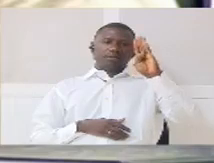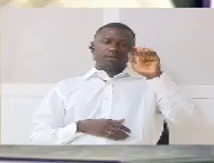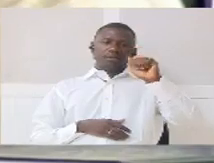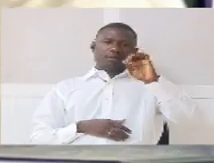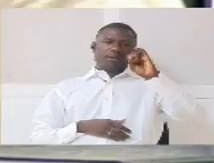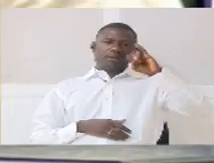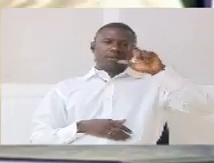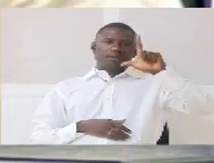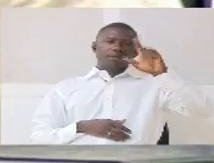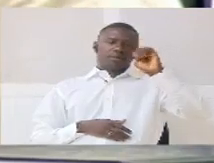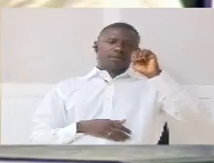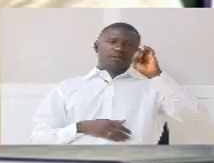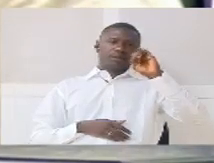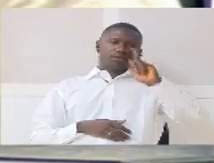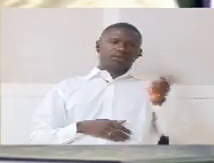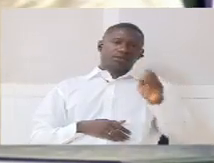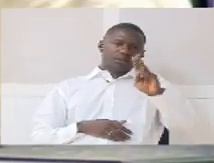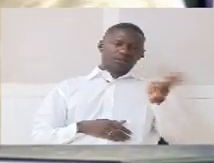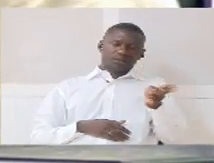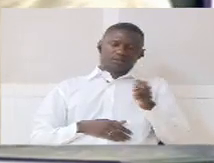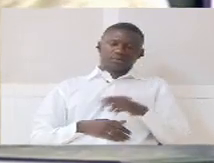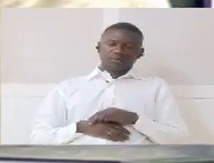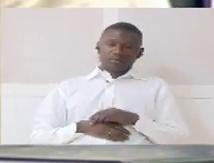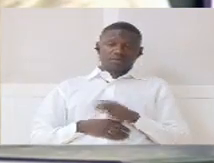is a living witness. People don't know where he was.